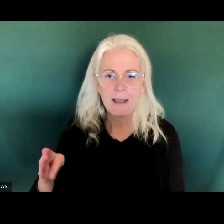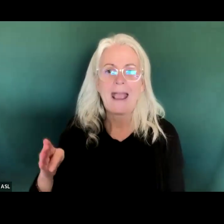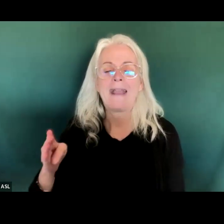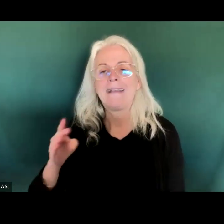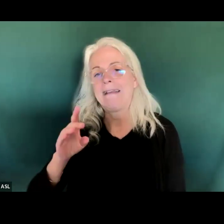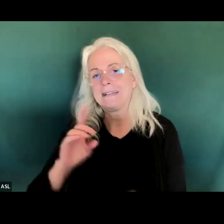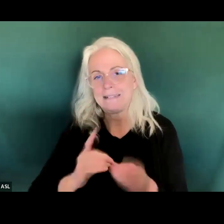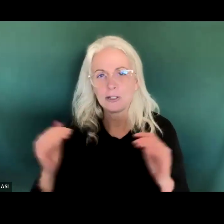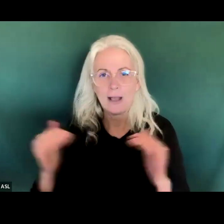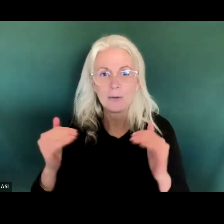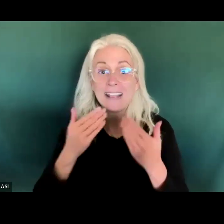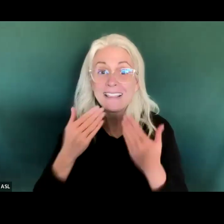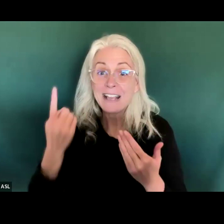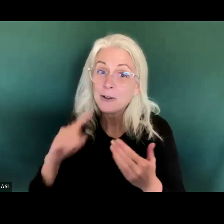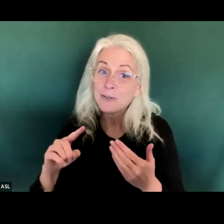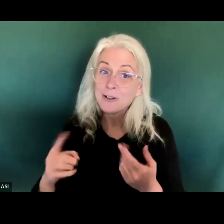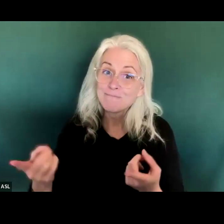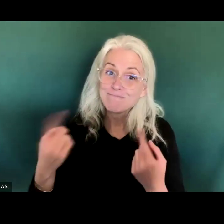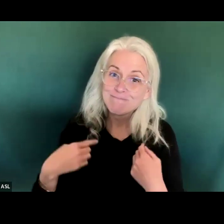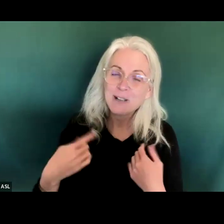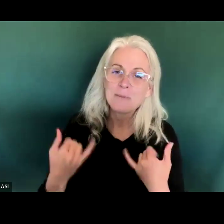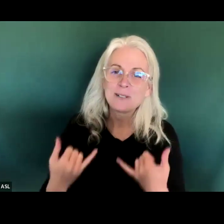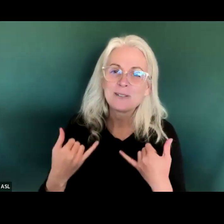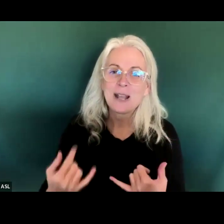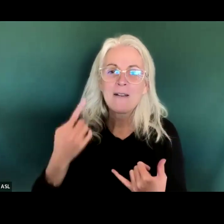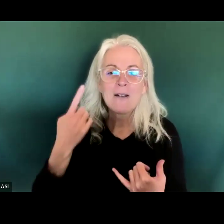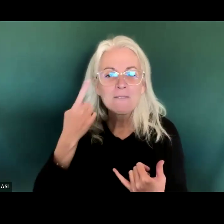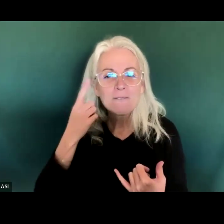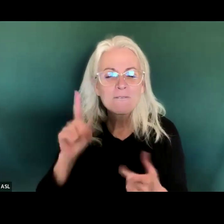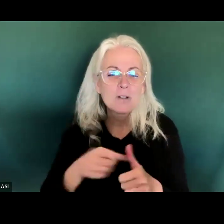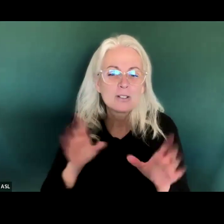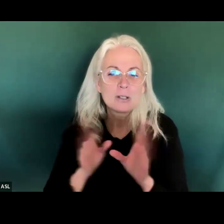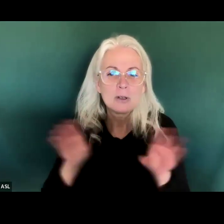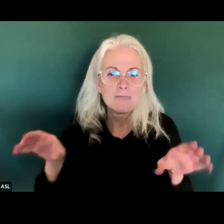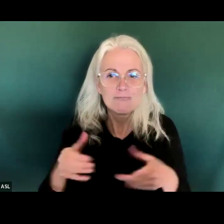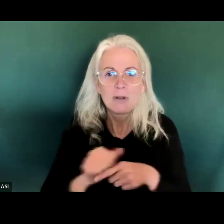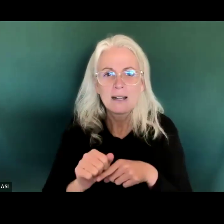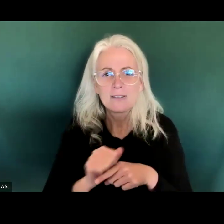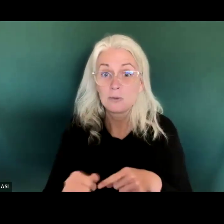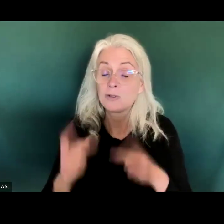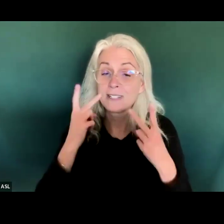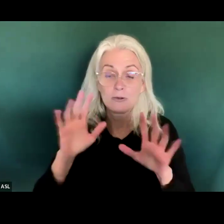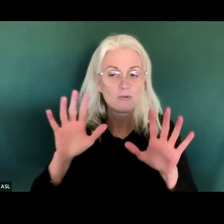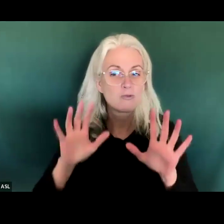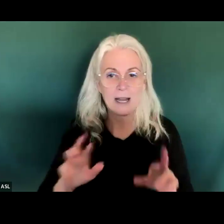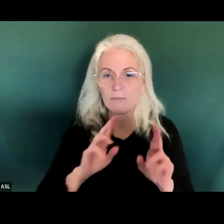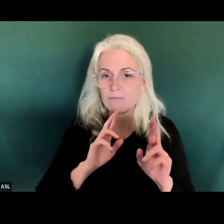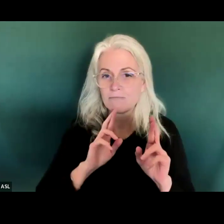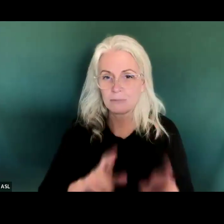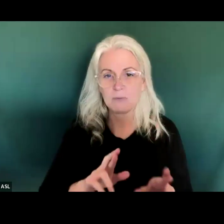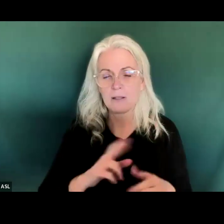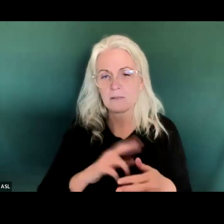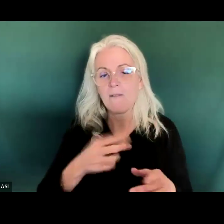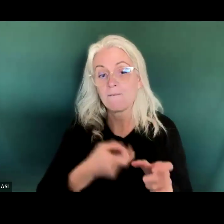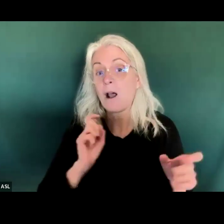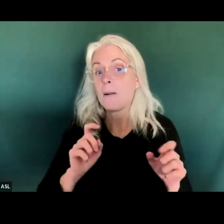being here today for our first Communities of Practice. As Sean shared, we are seeing great responses from the Digital Equity Resource Survey, and we're